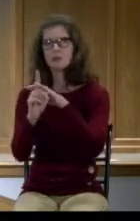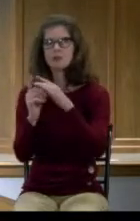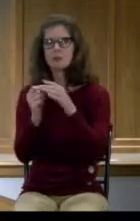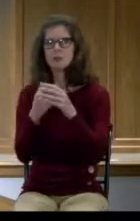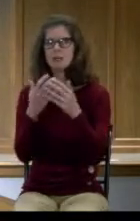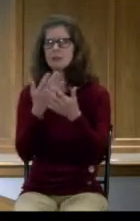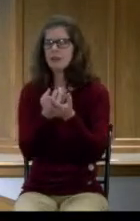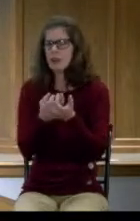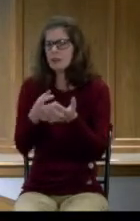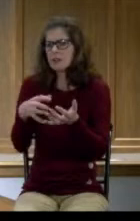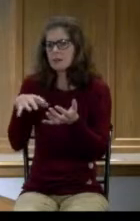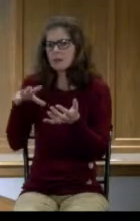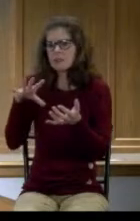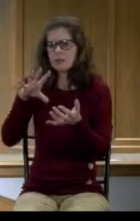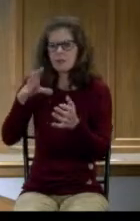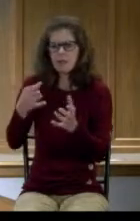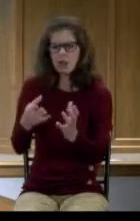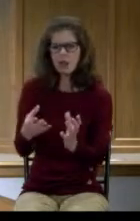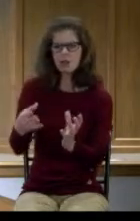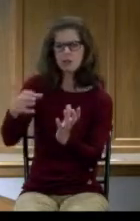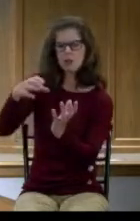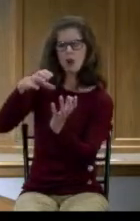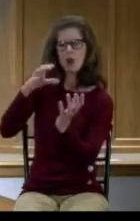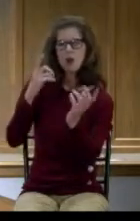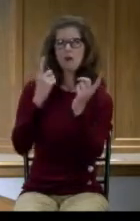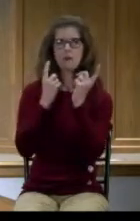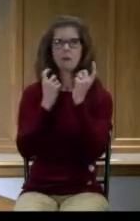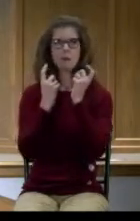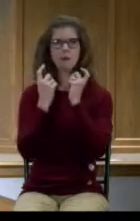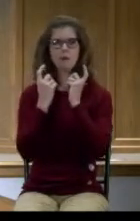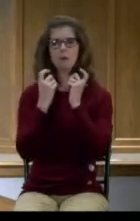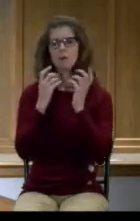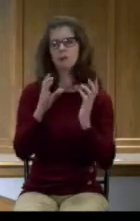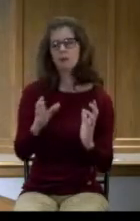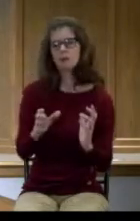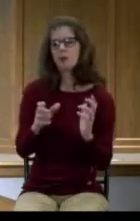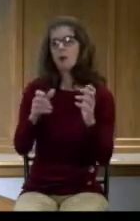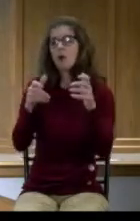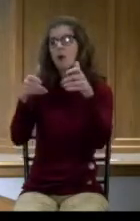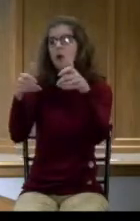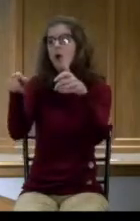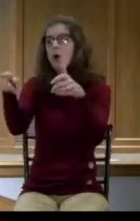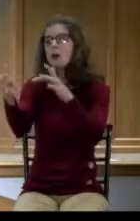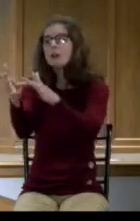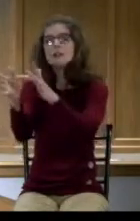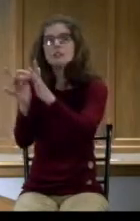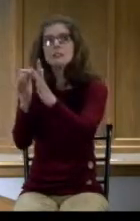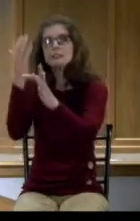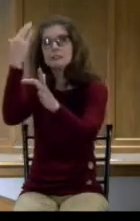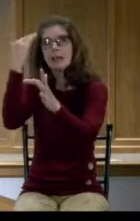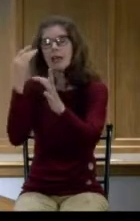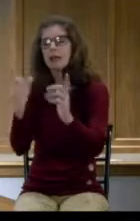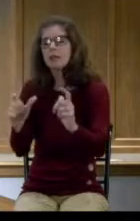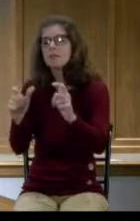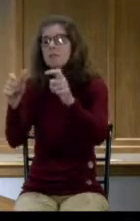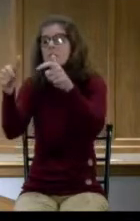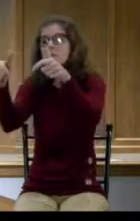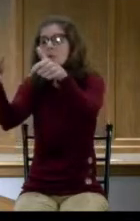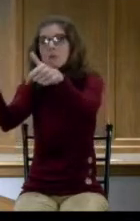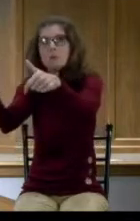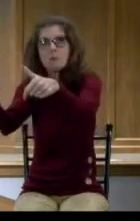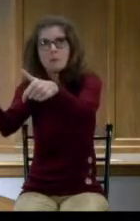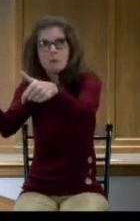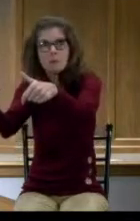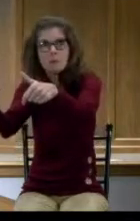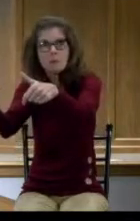the perfume over his head. And all the people in the room react probably